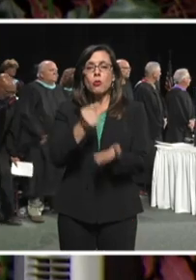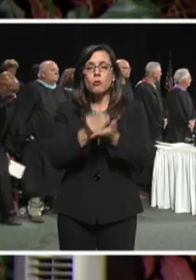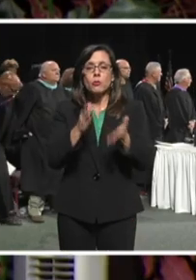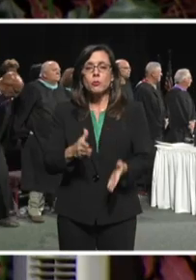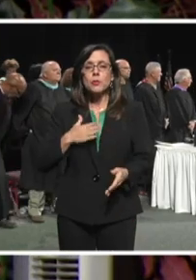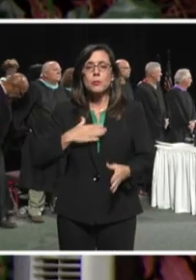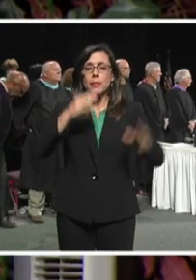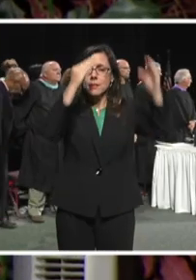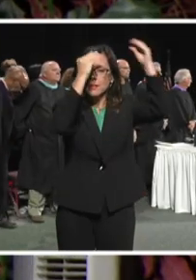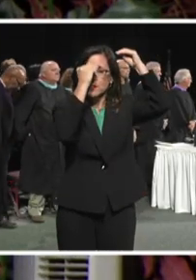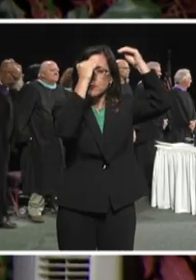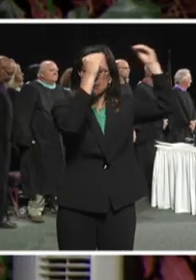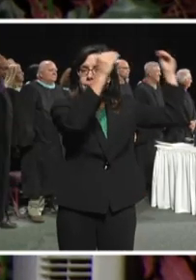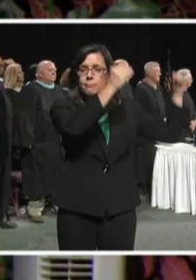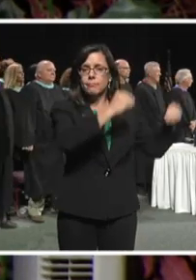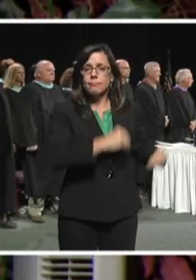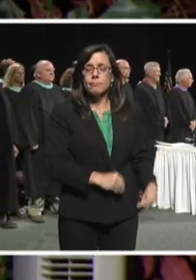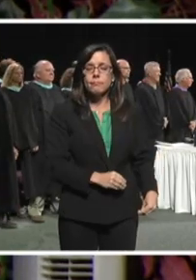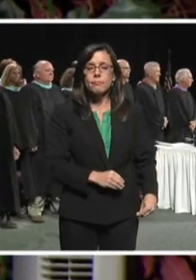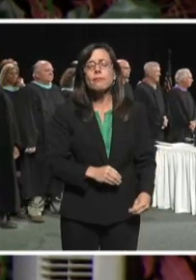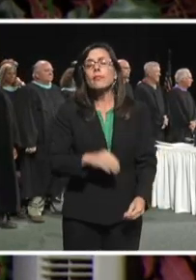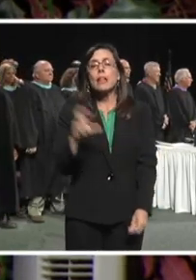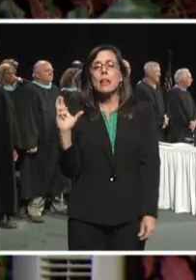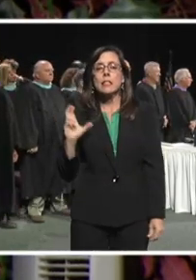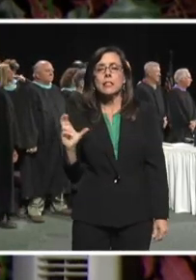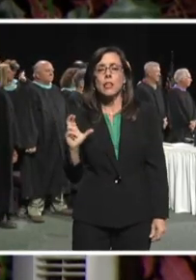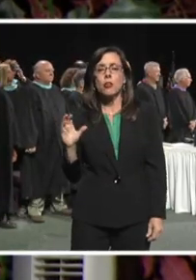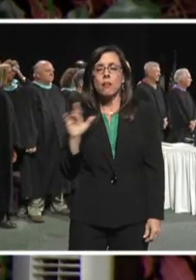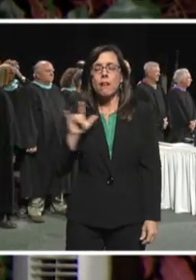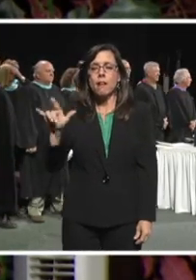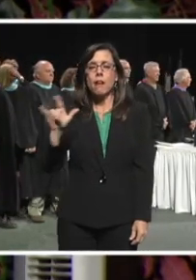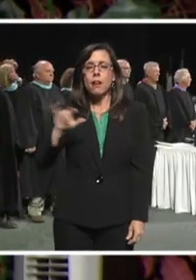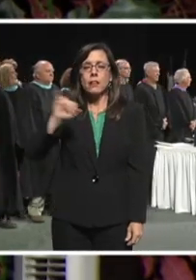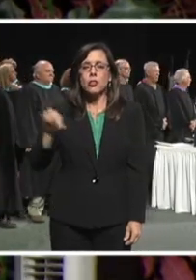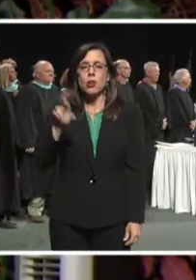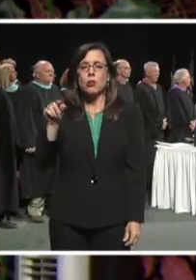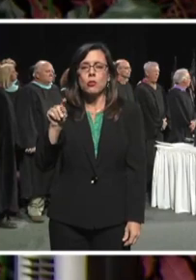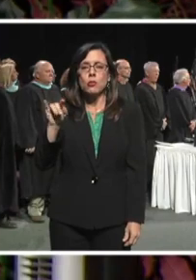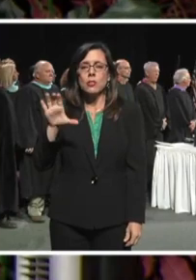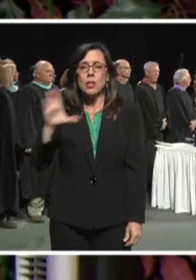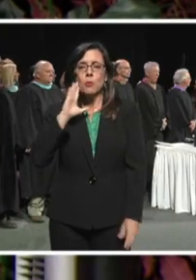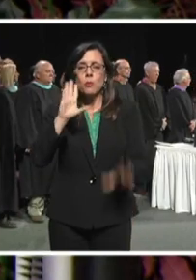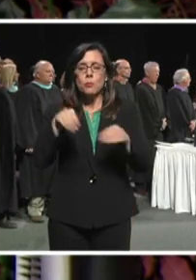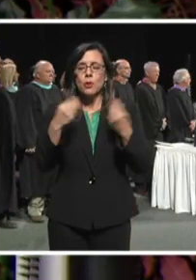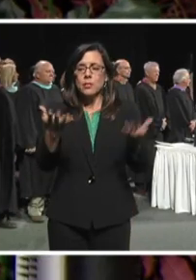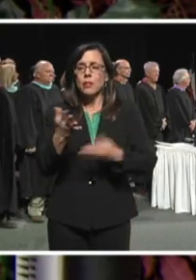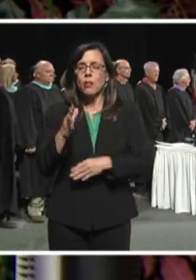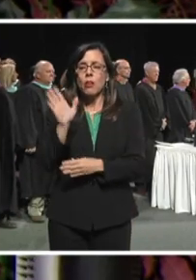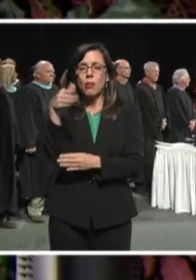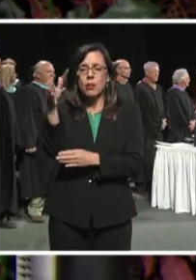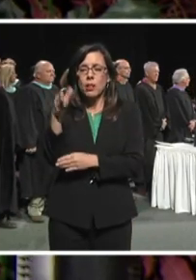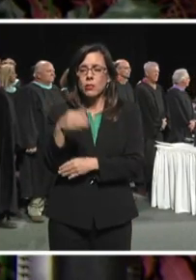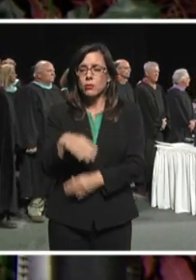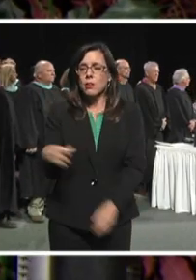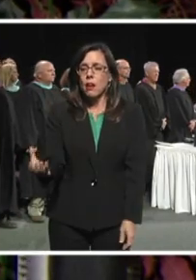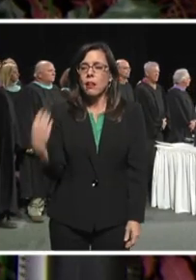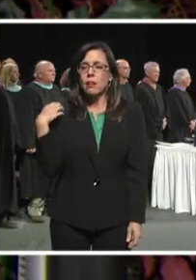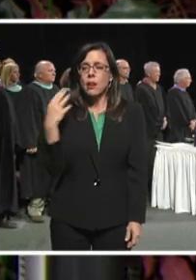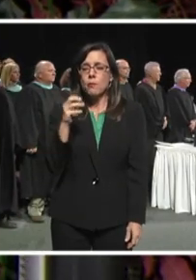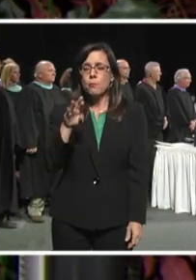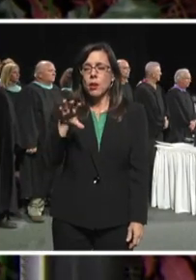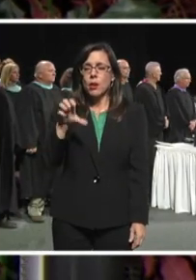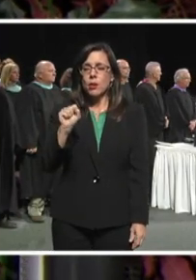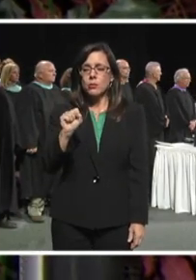please remove your caps? The Cypress Ridge Air Force JOTC unit will present our colors. Cadet